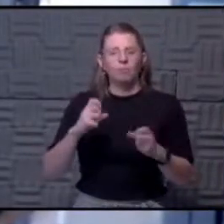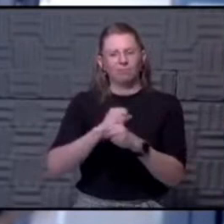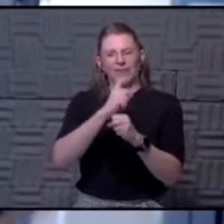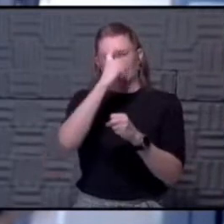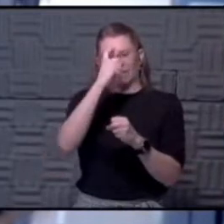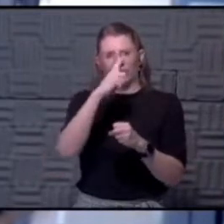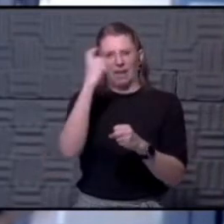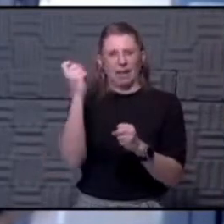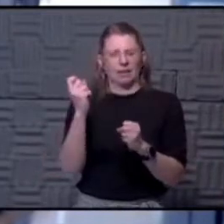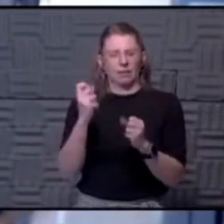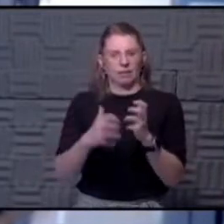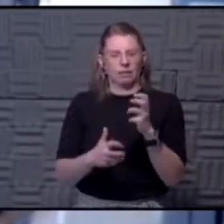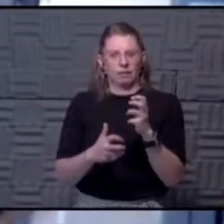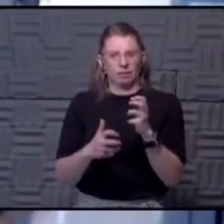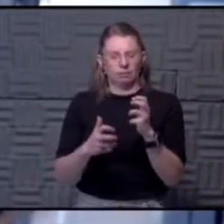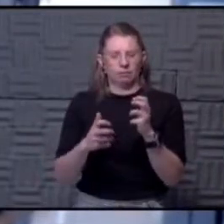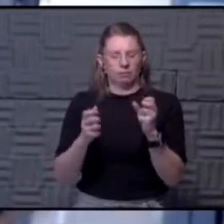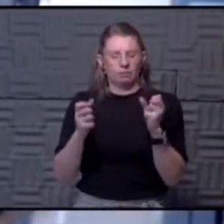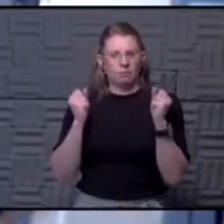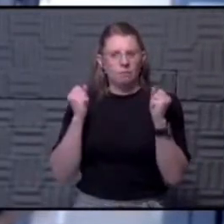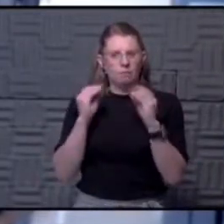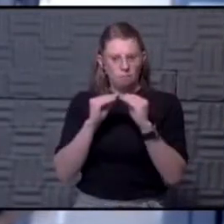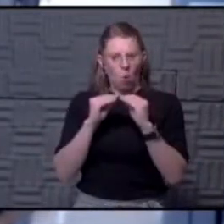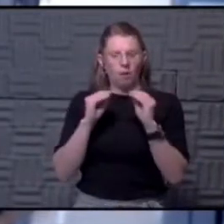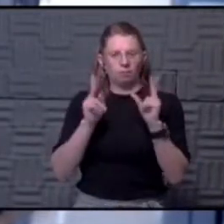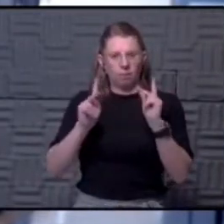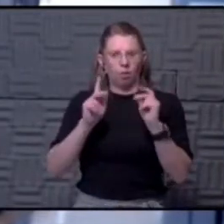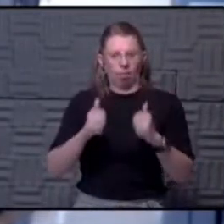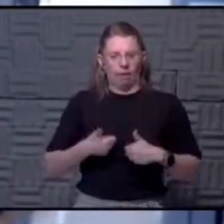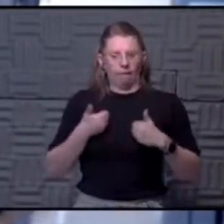the two most populous counties.